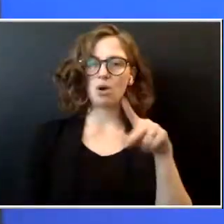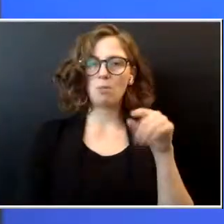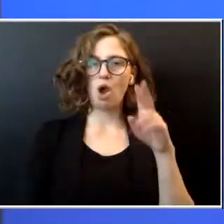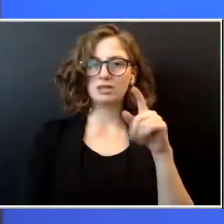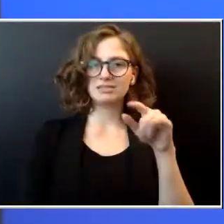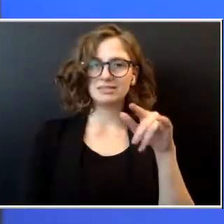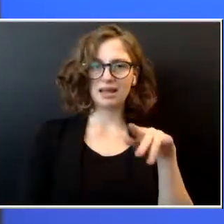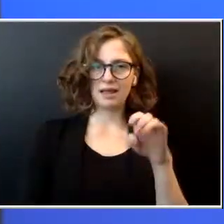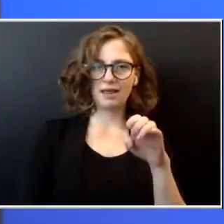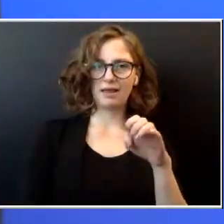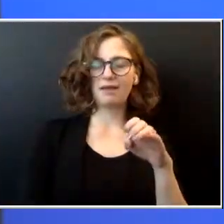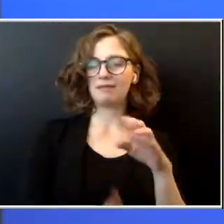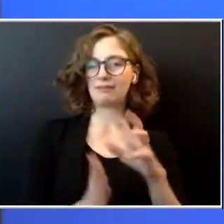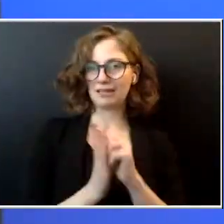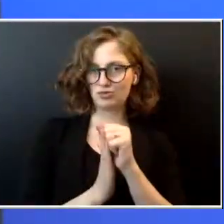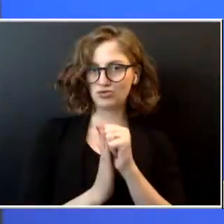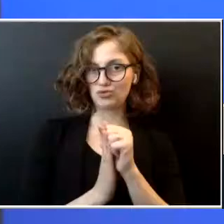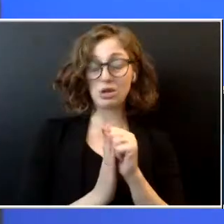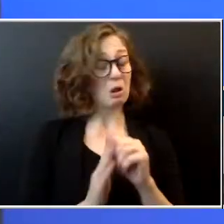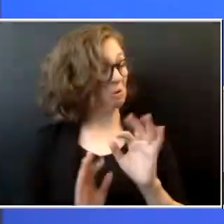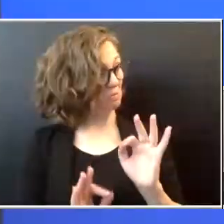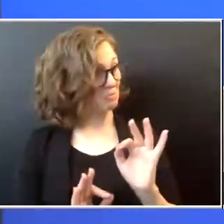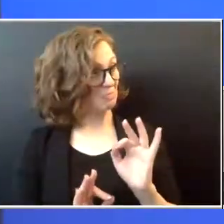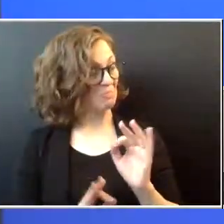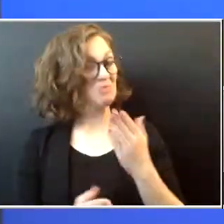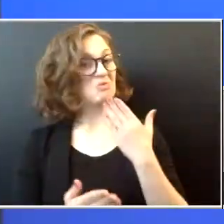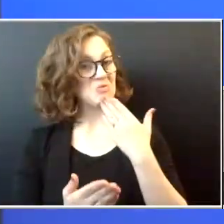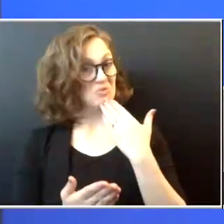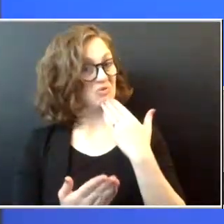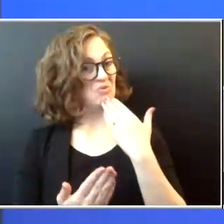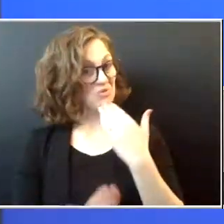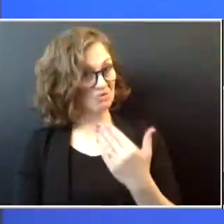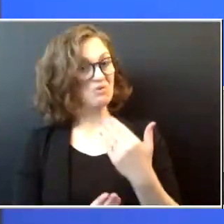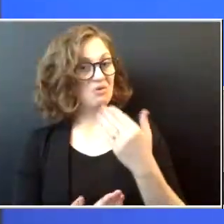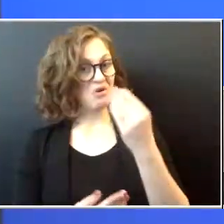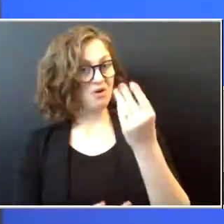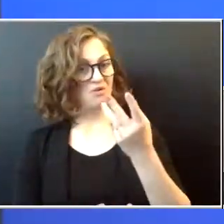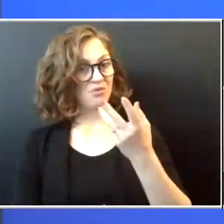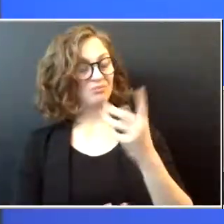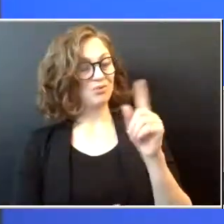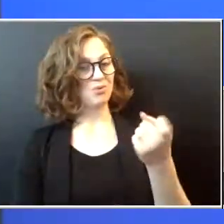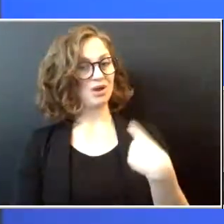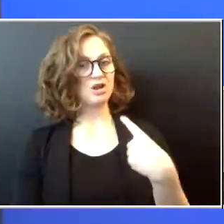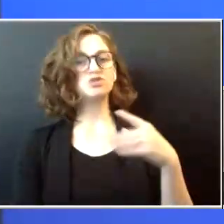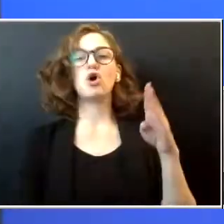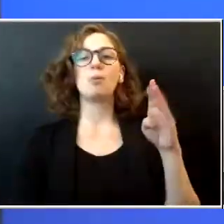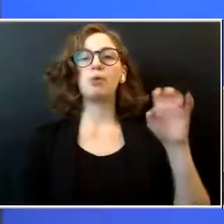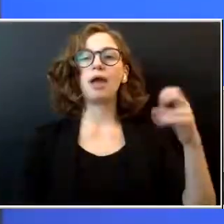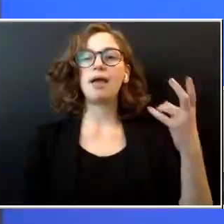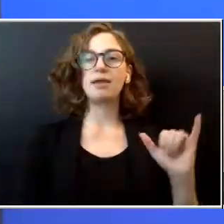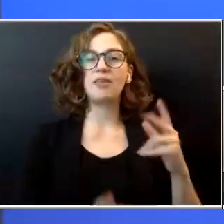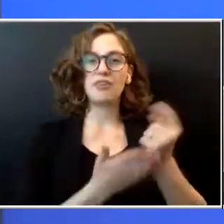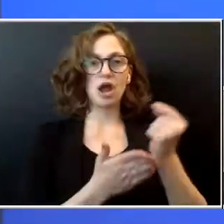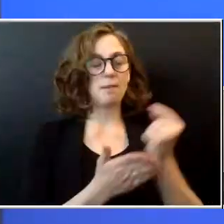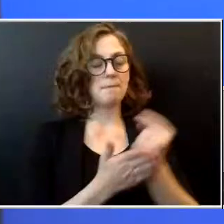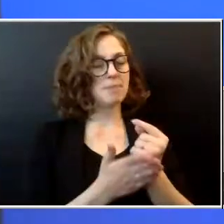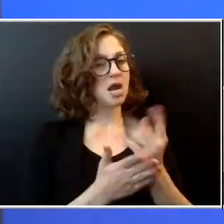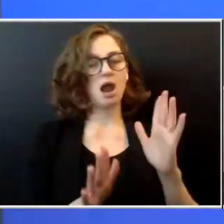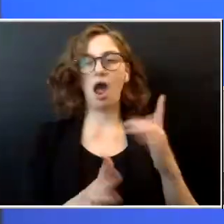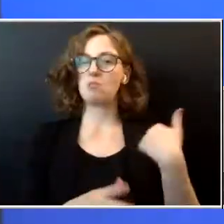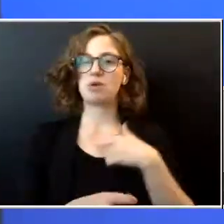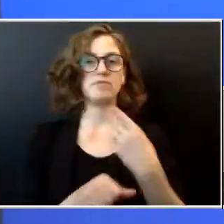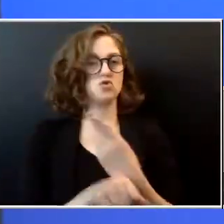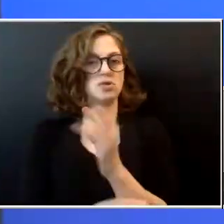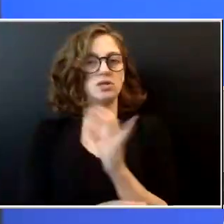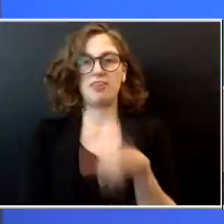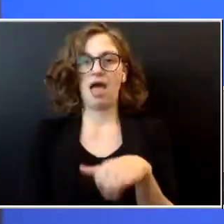So, well, brachytherapy is a long, well-established treatment, and we use brachytherapy for prostate